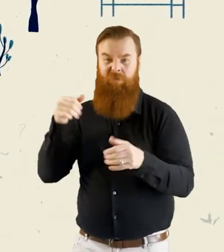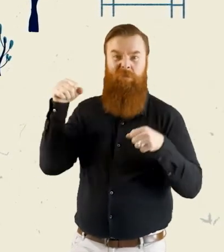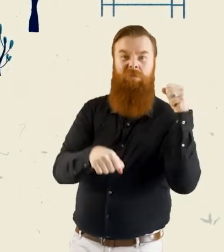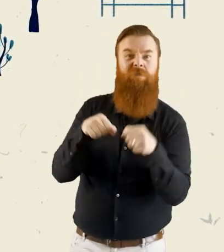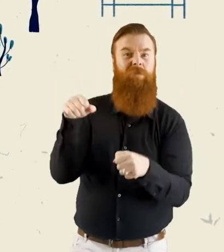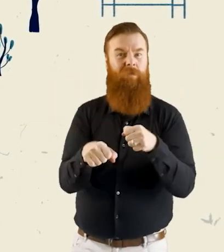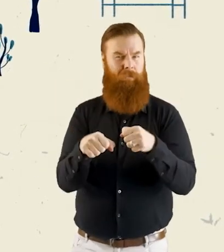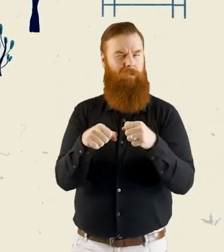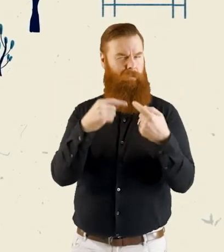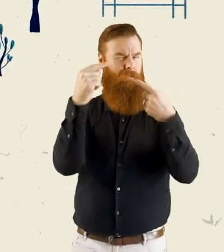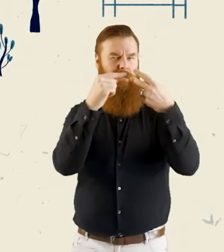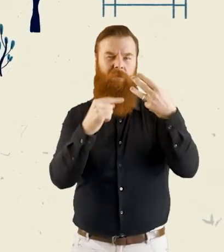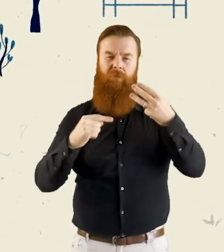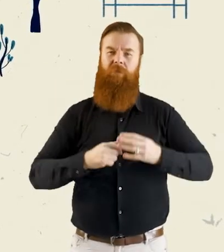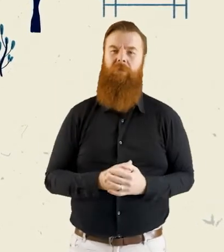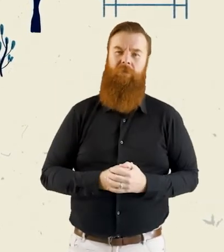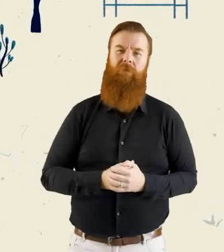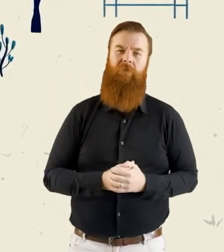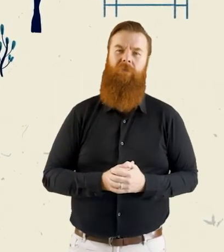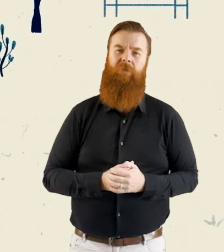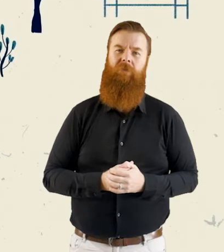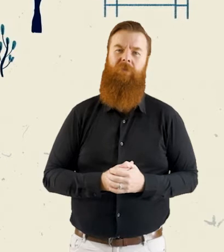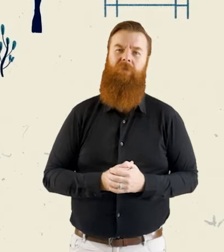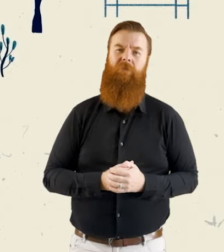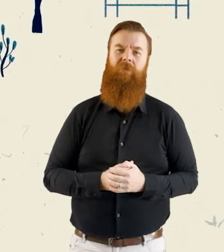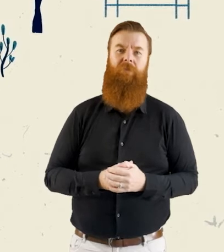bullying against learners with disabilities in schools.